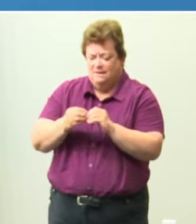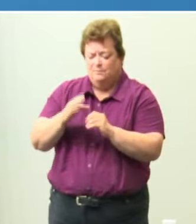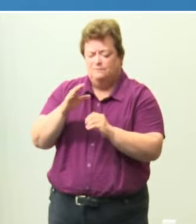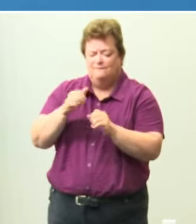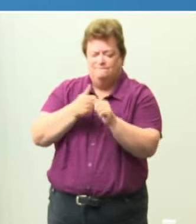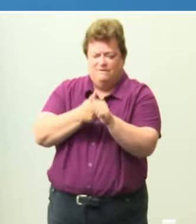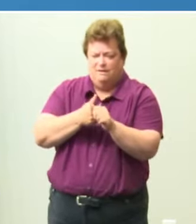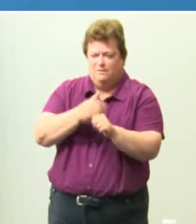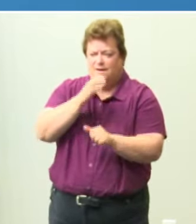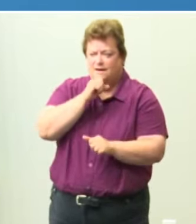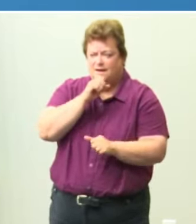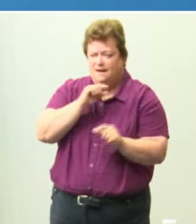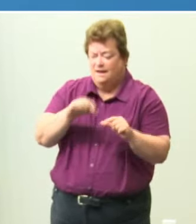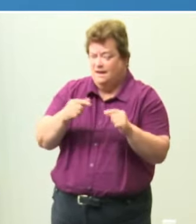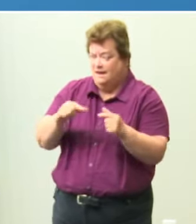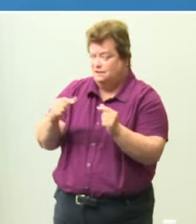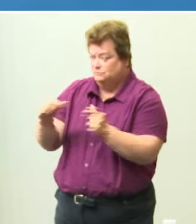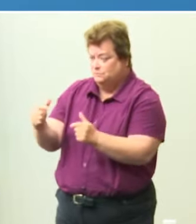age group.